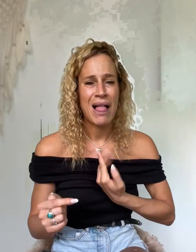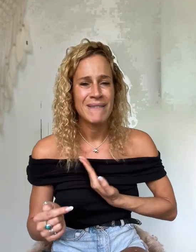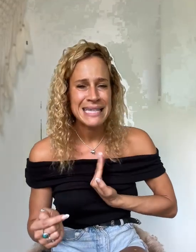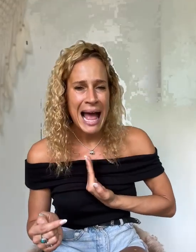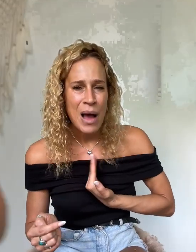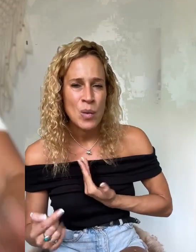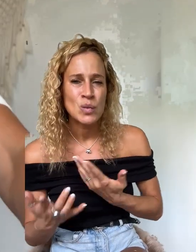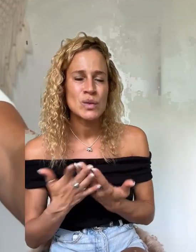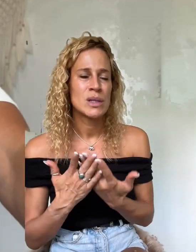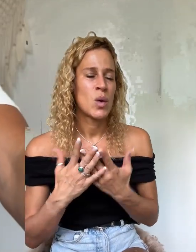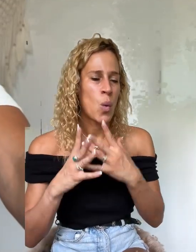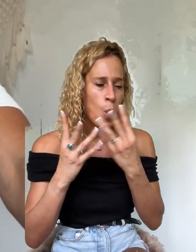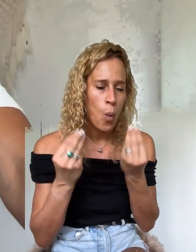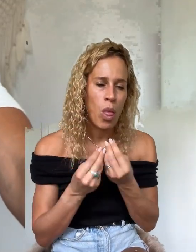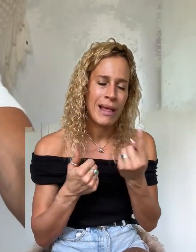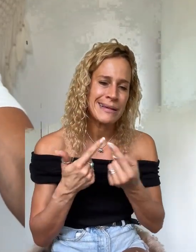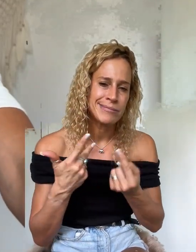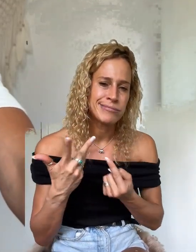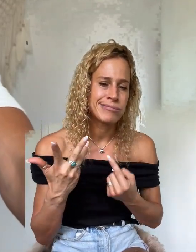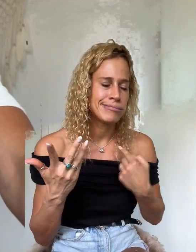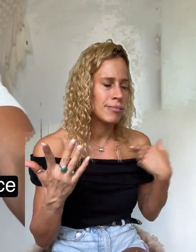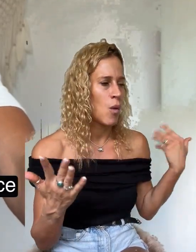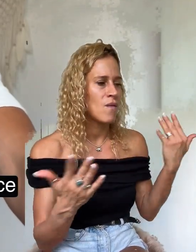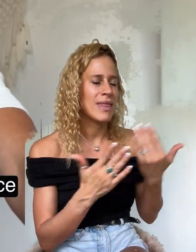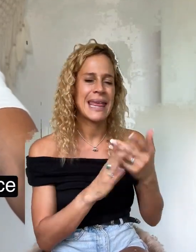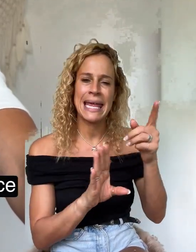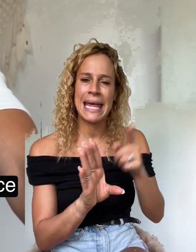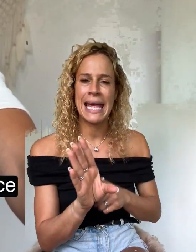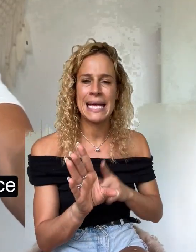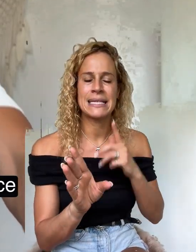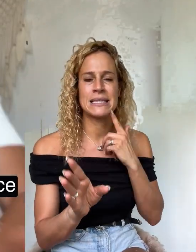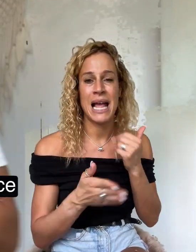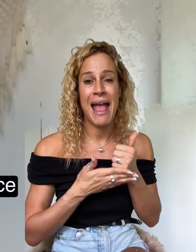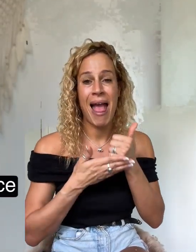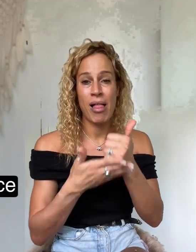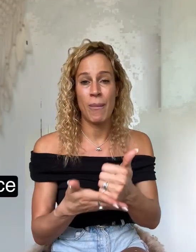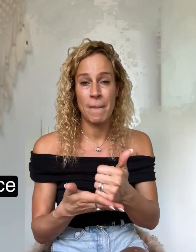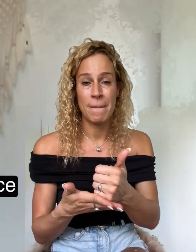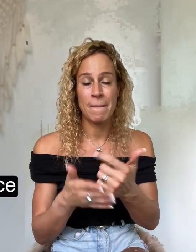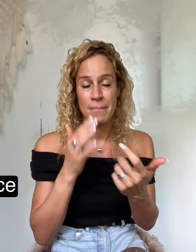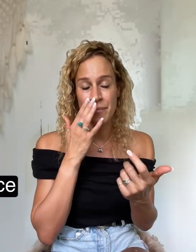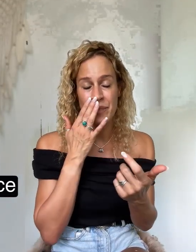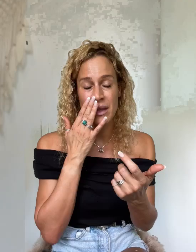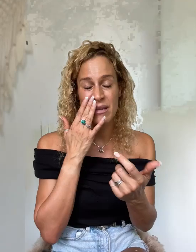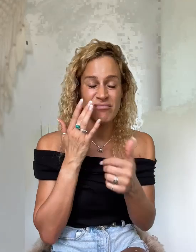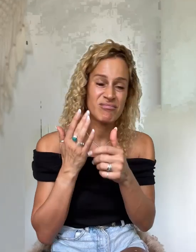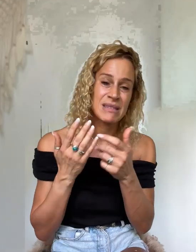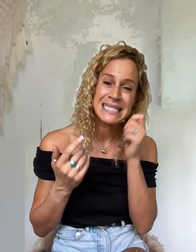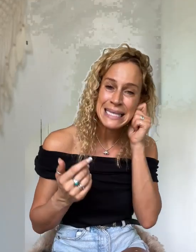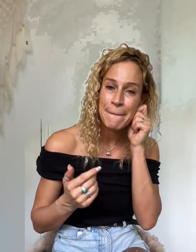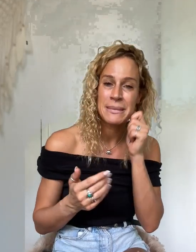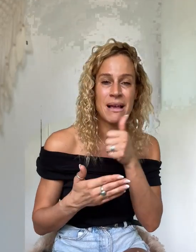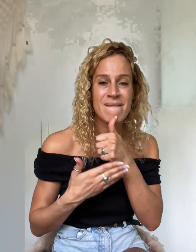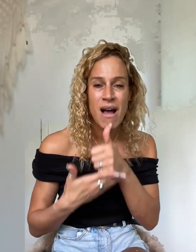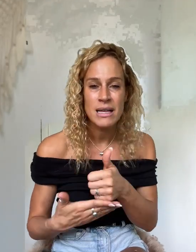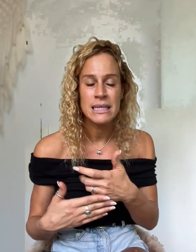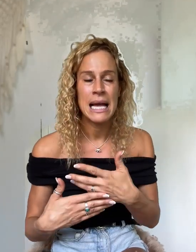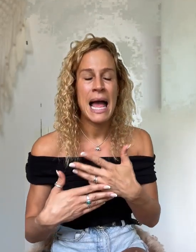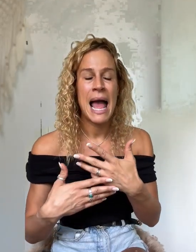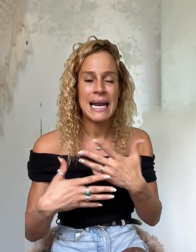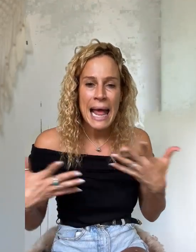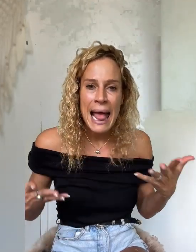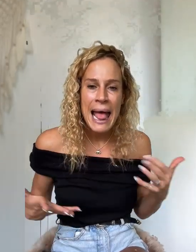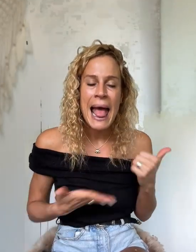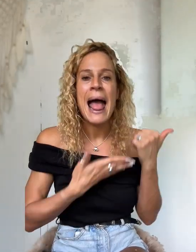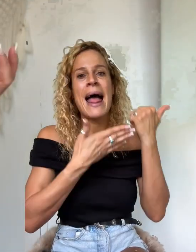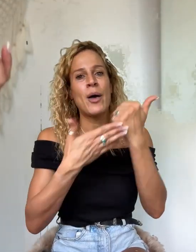self-esteem, the confidence, things like that I've had to get my head around, and maybe offer you some advice, and just kind